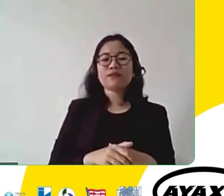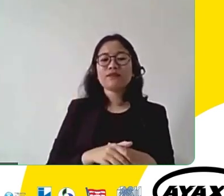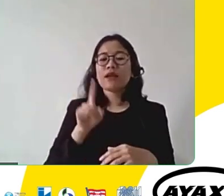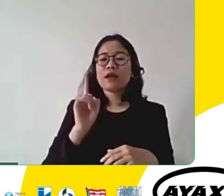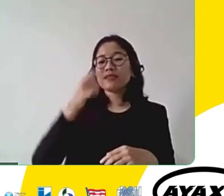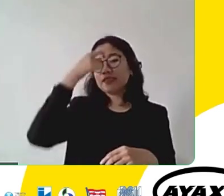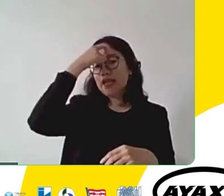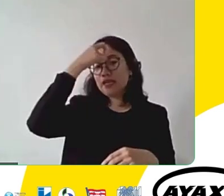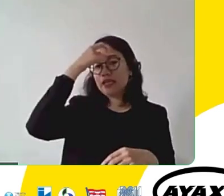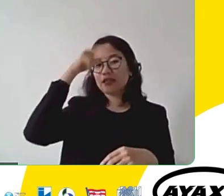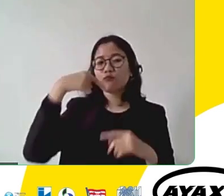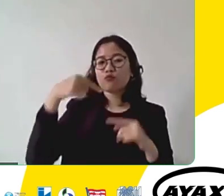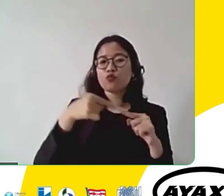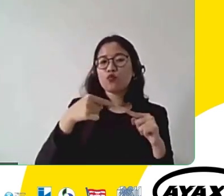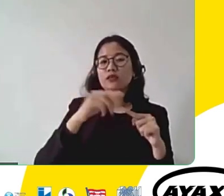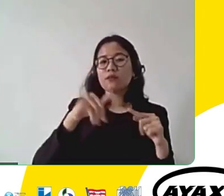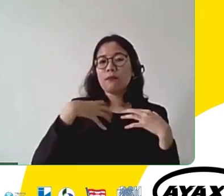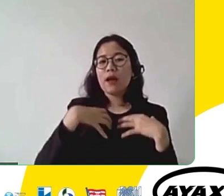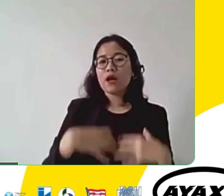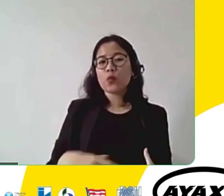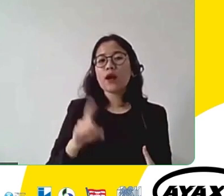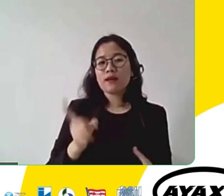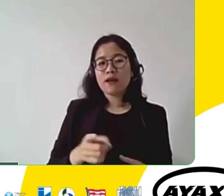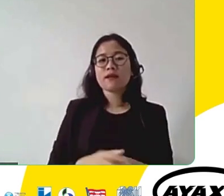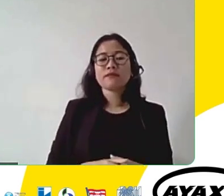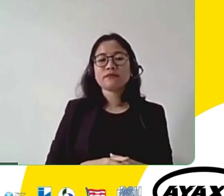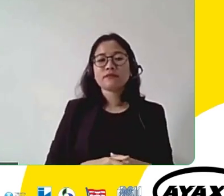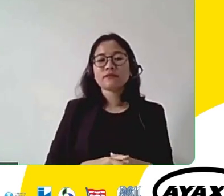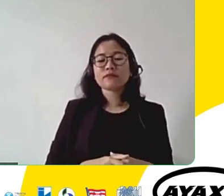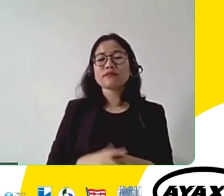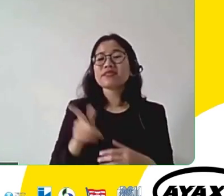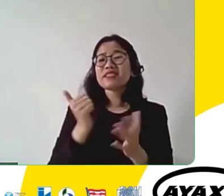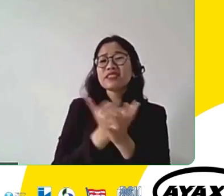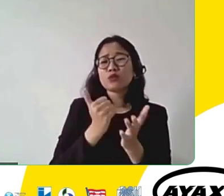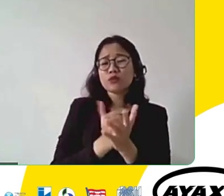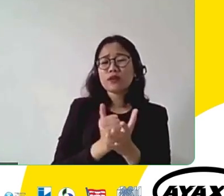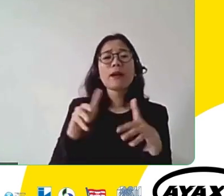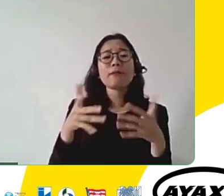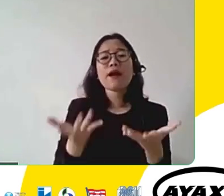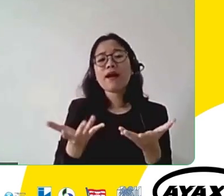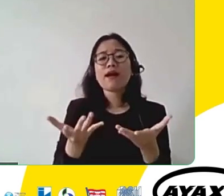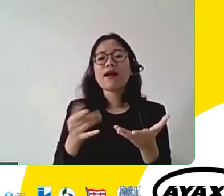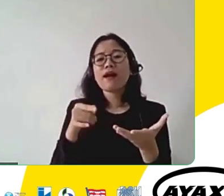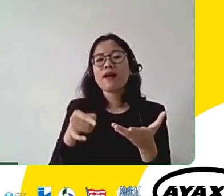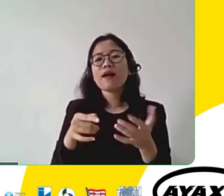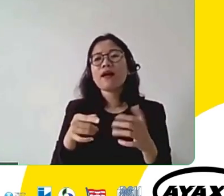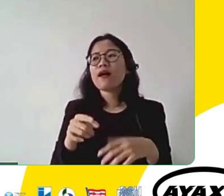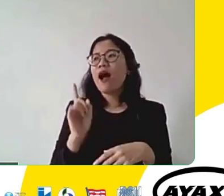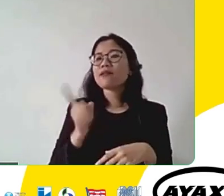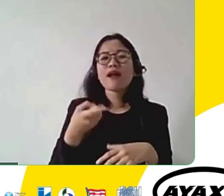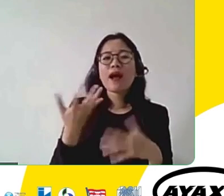And what happened? The air pollution exposure to the children's health, you can see here.